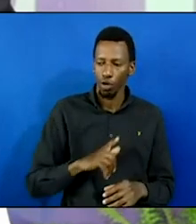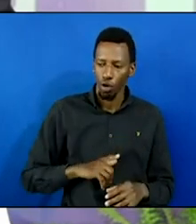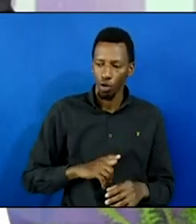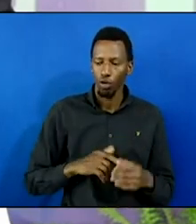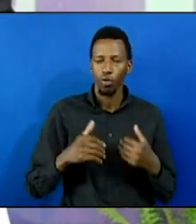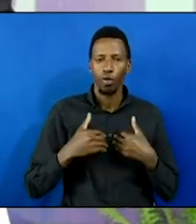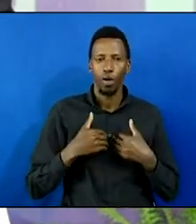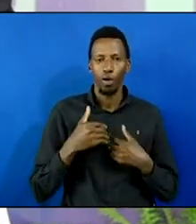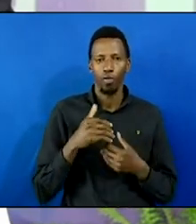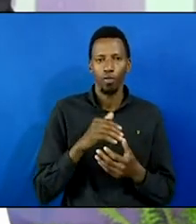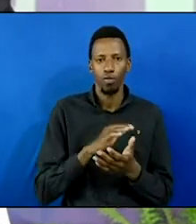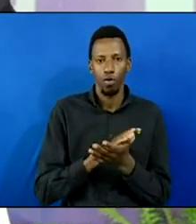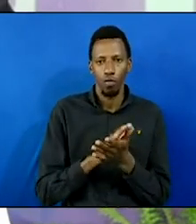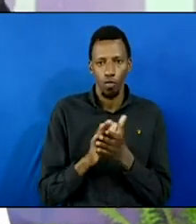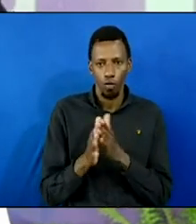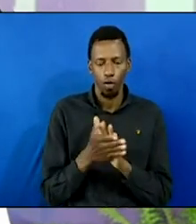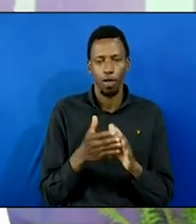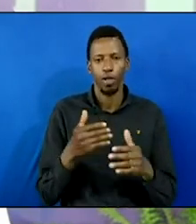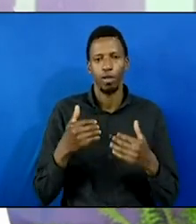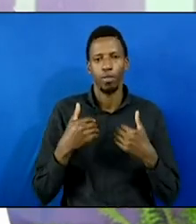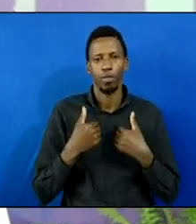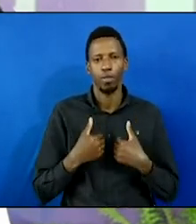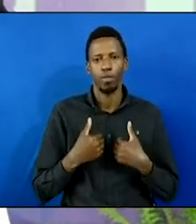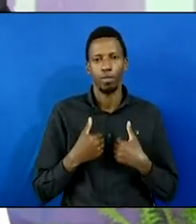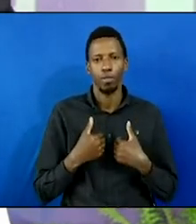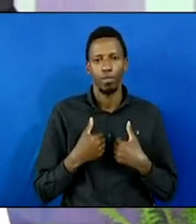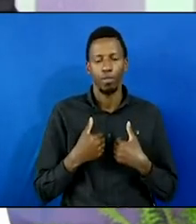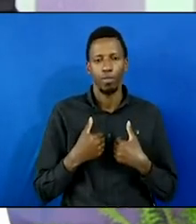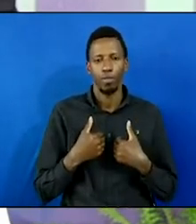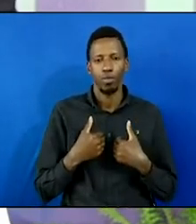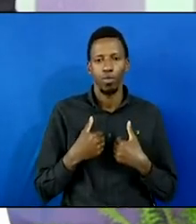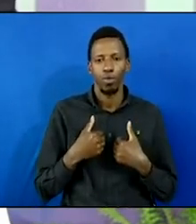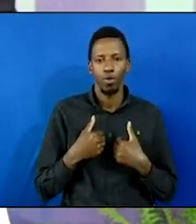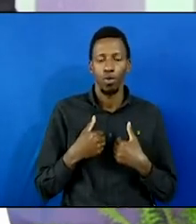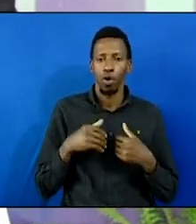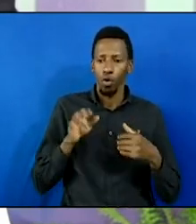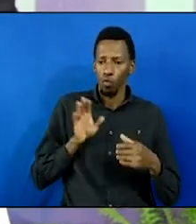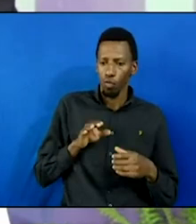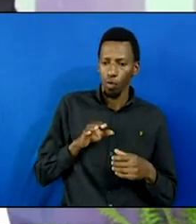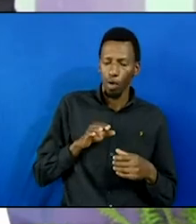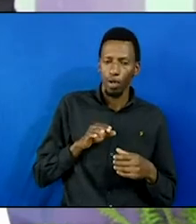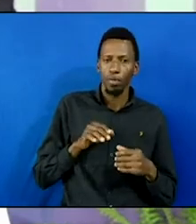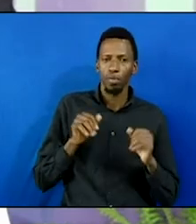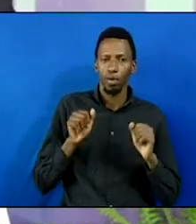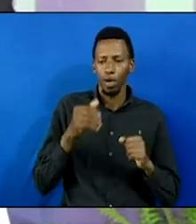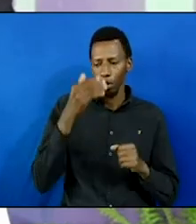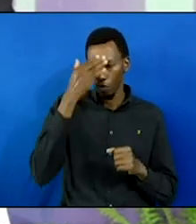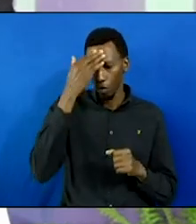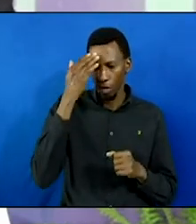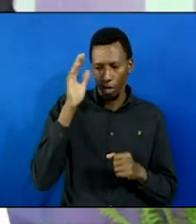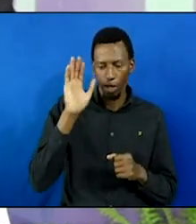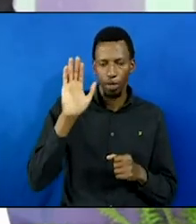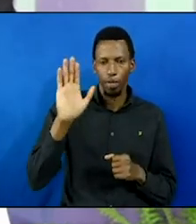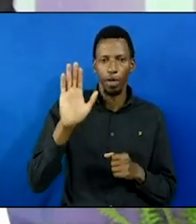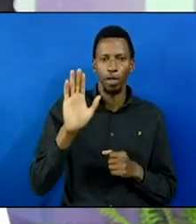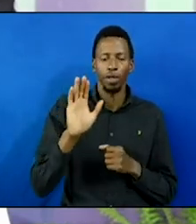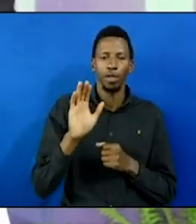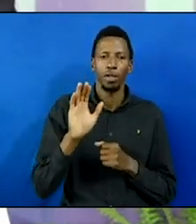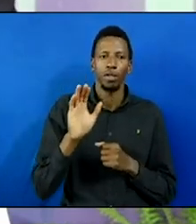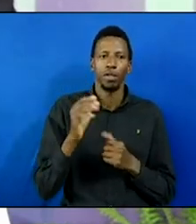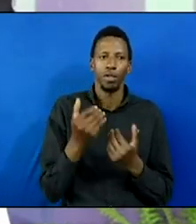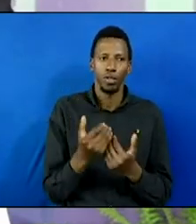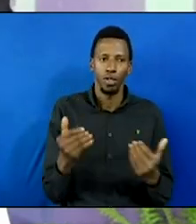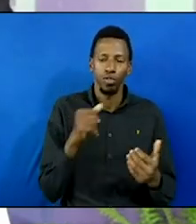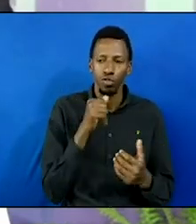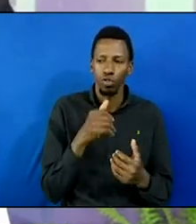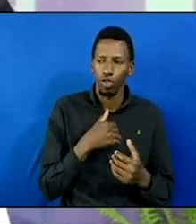me. Can a woman forget her nursing child, and not have compassion on the son of her womb?